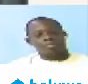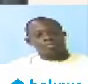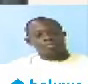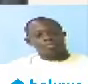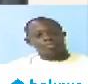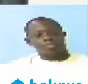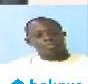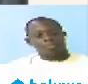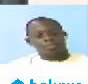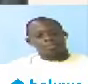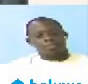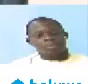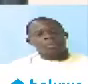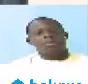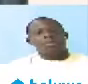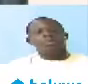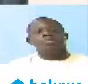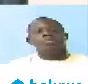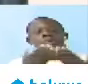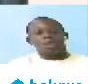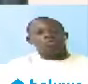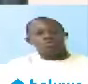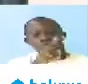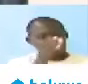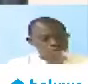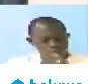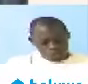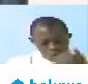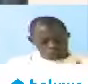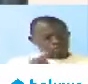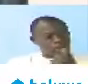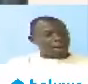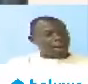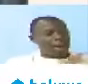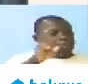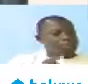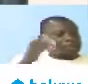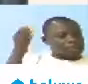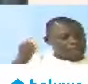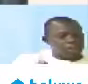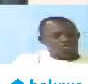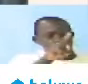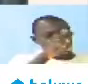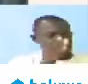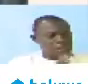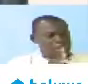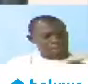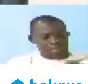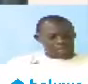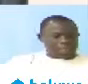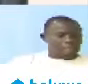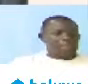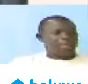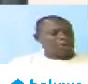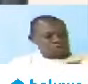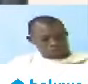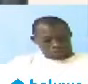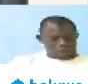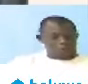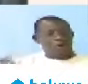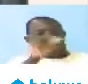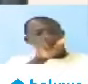Were you really suffering there? You are a king in some part of the